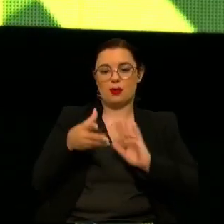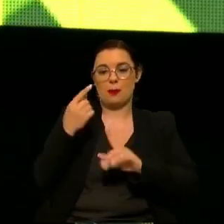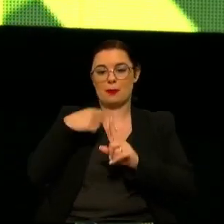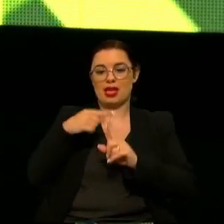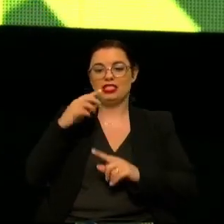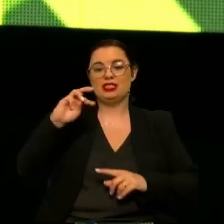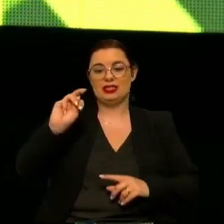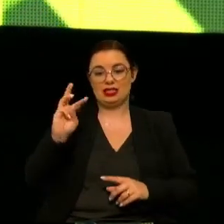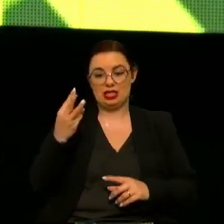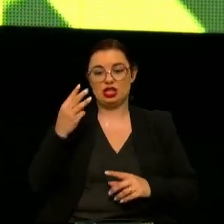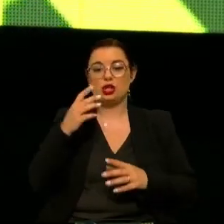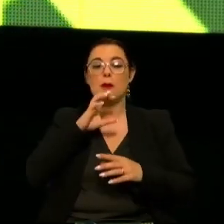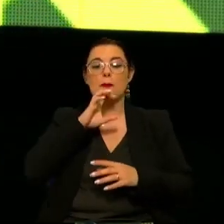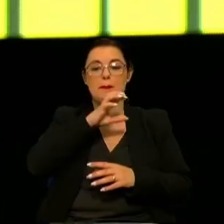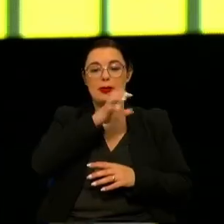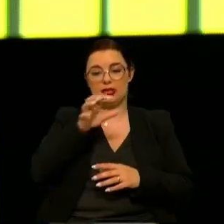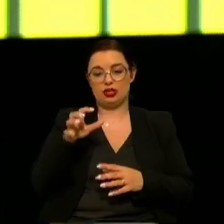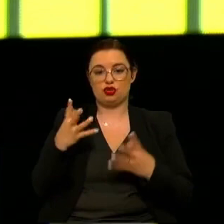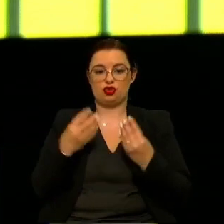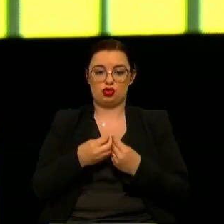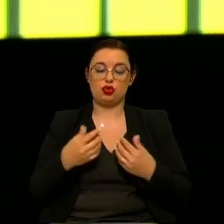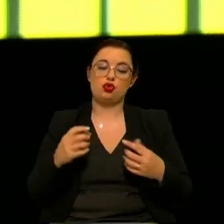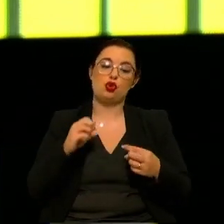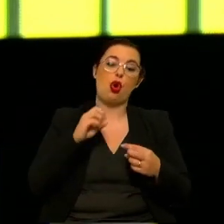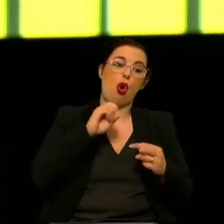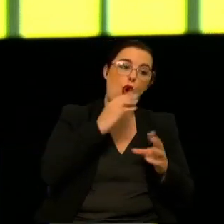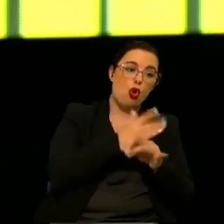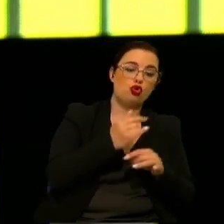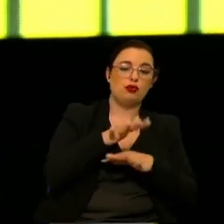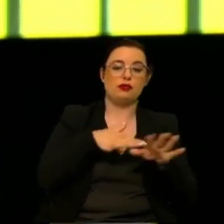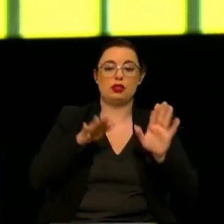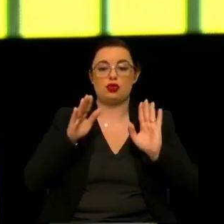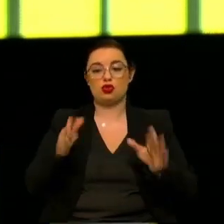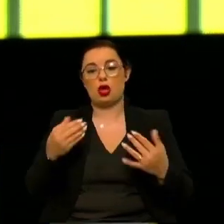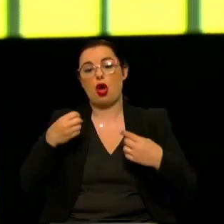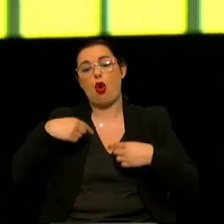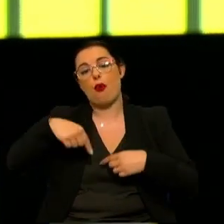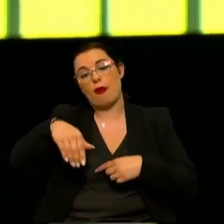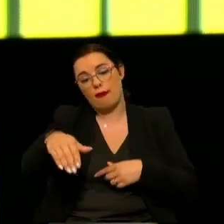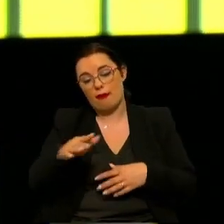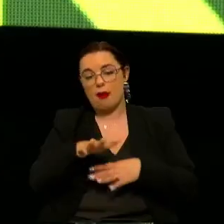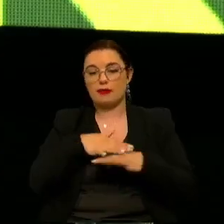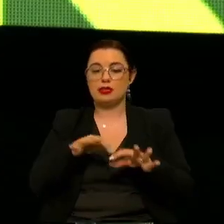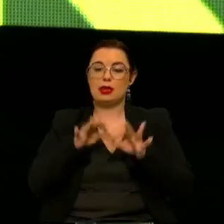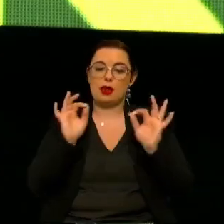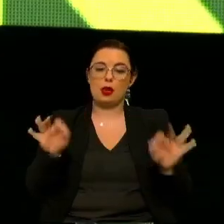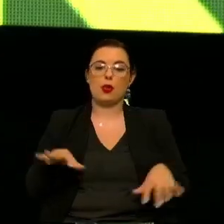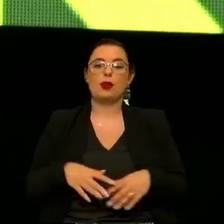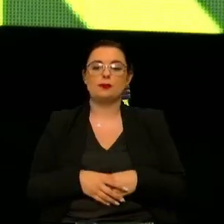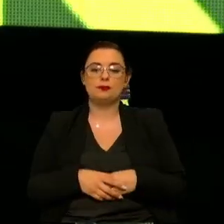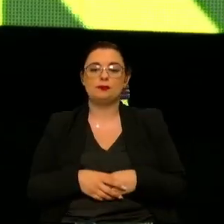the discretion project, we have other 3 other countries working with us.